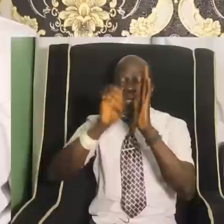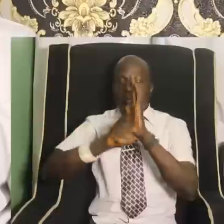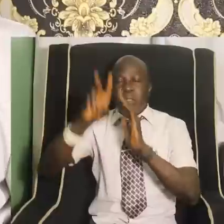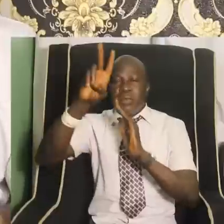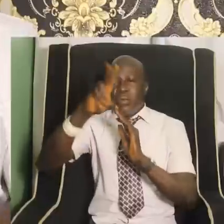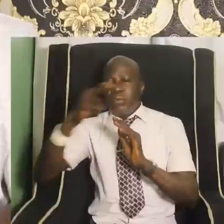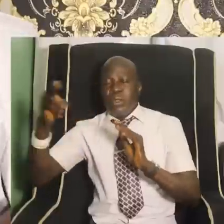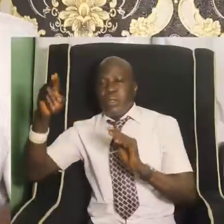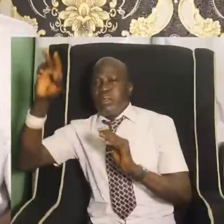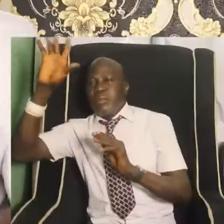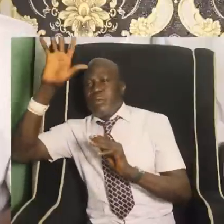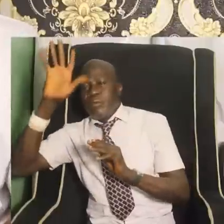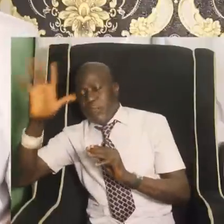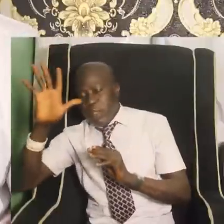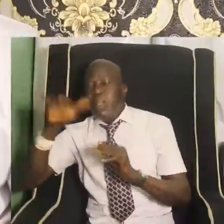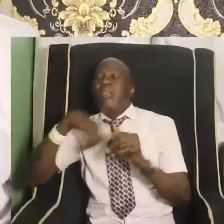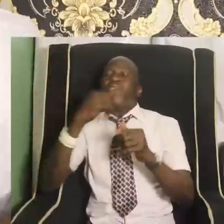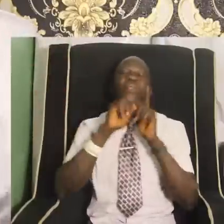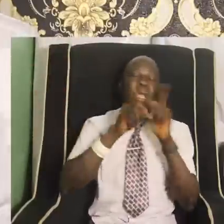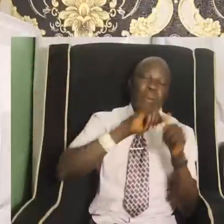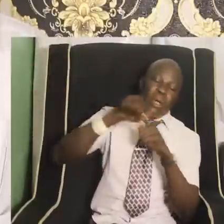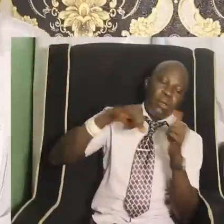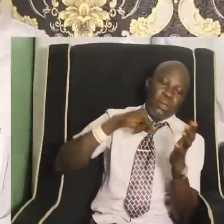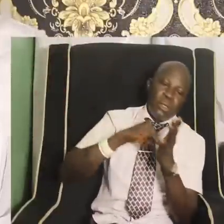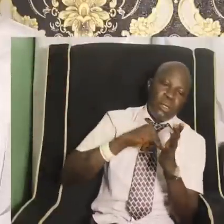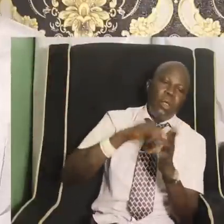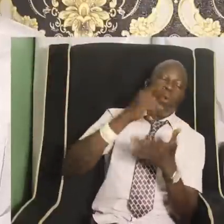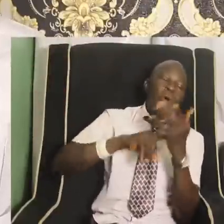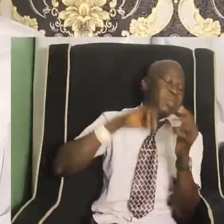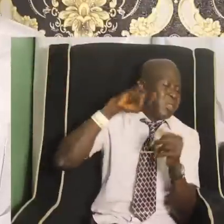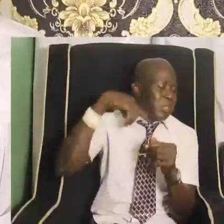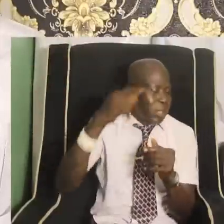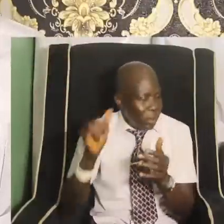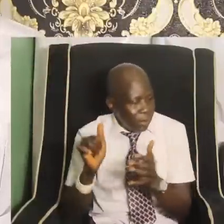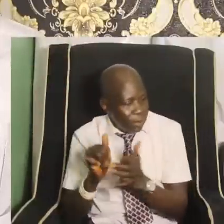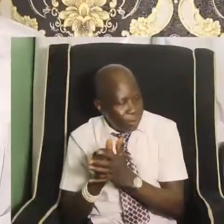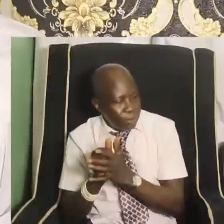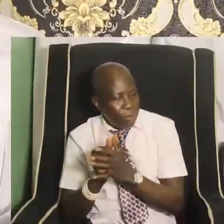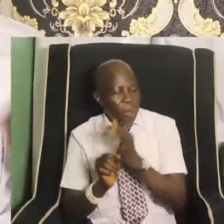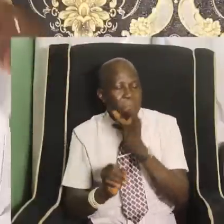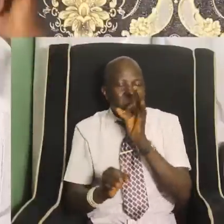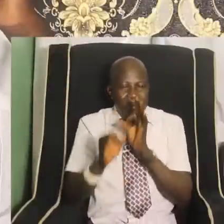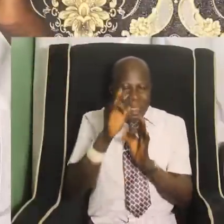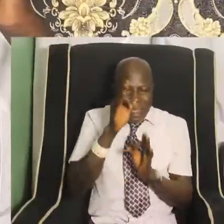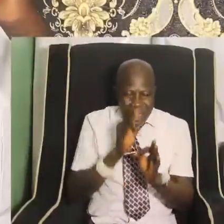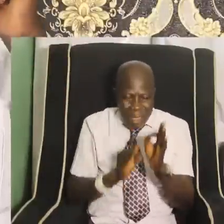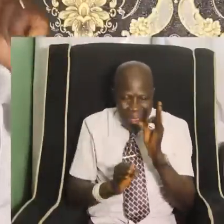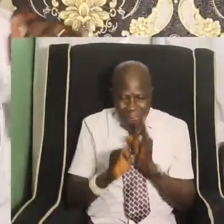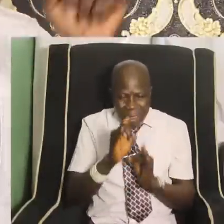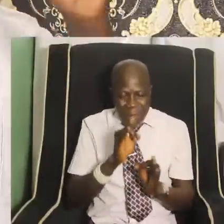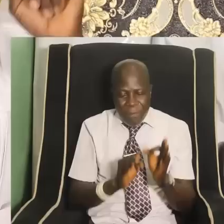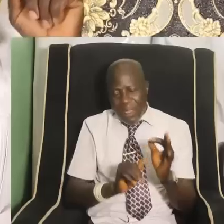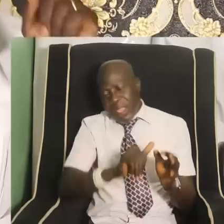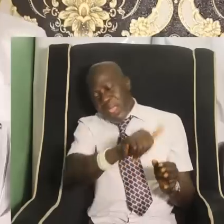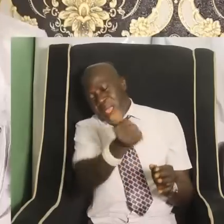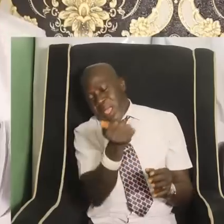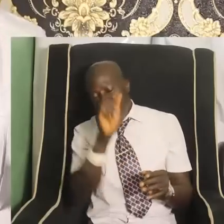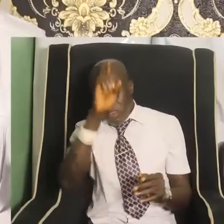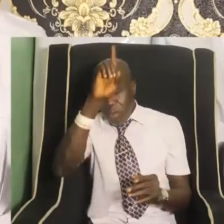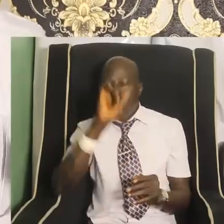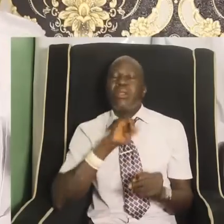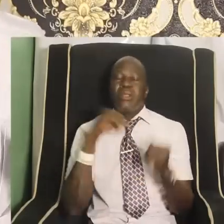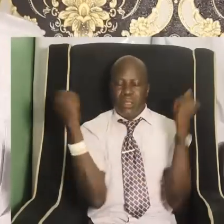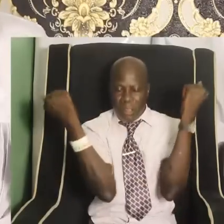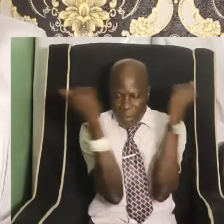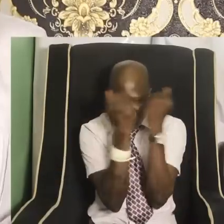2 Timothy 2:5. He talked about it. What does it say? Be any canny bassinja. Be any Kenny